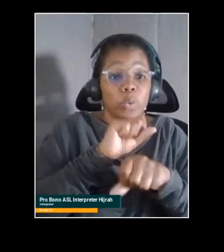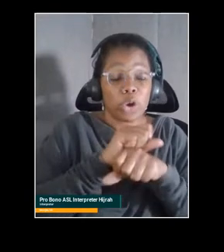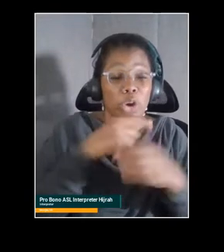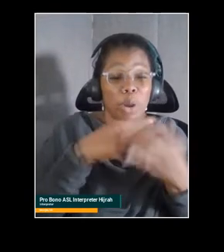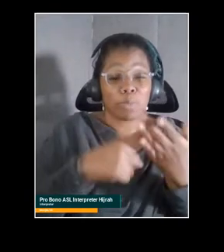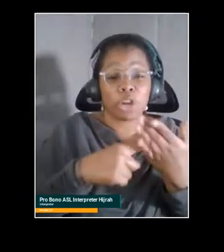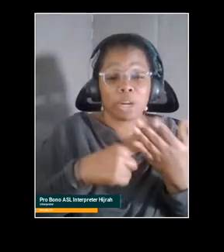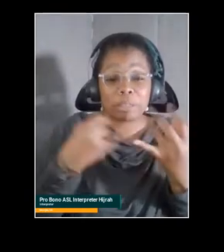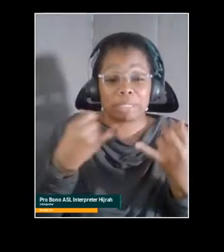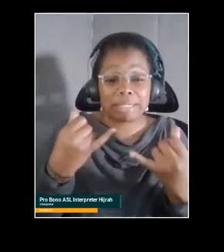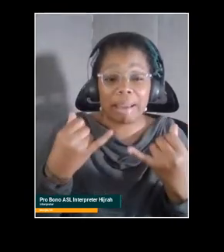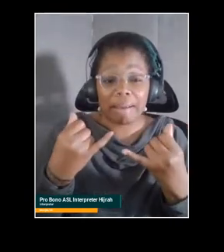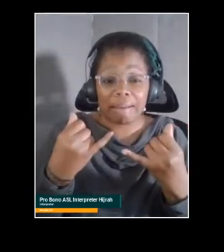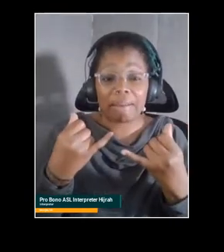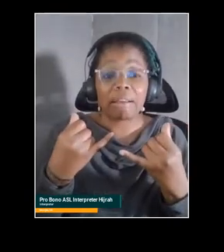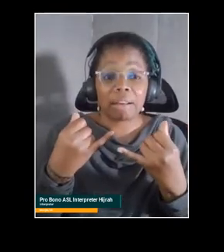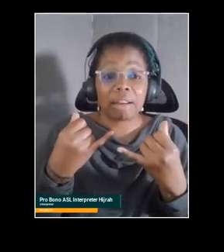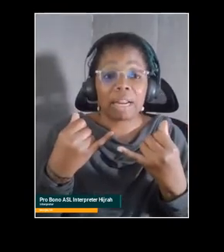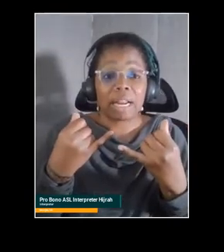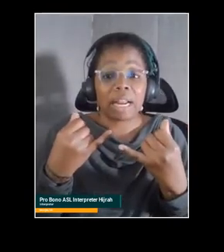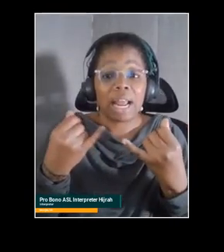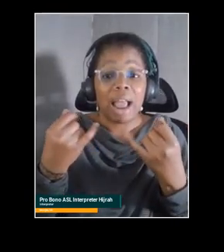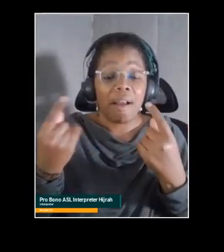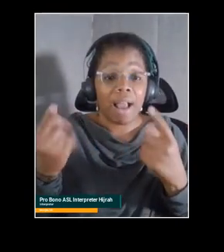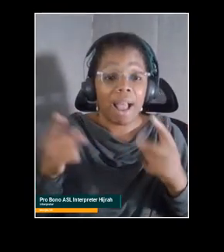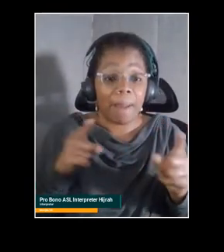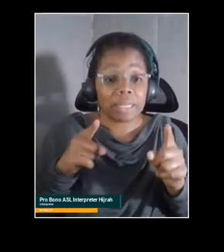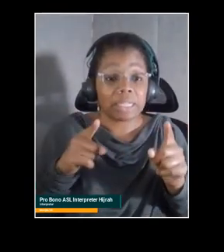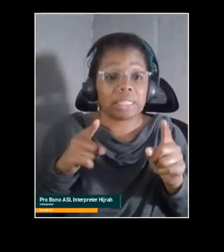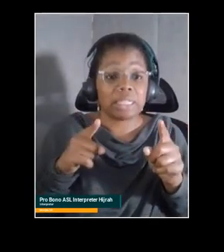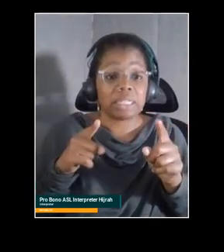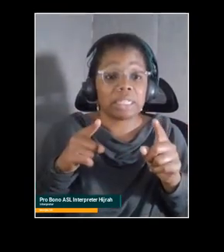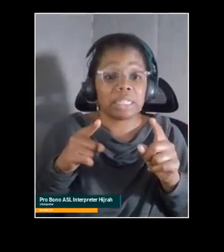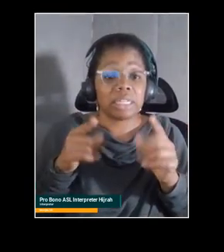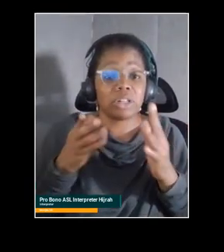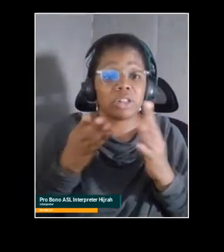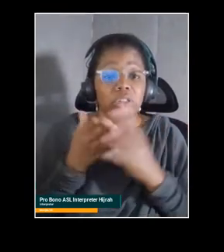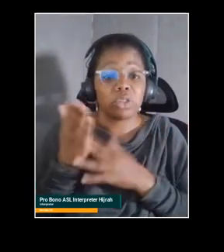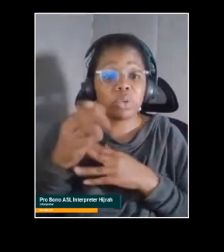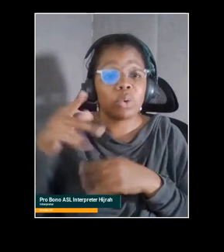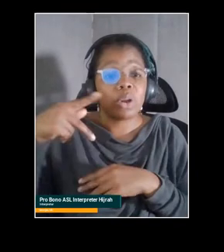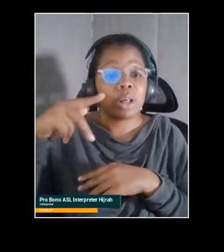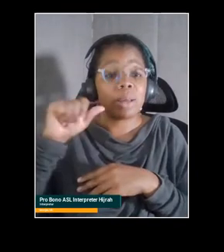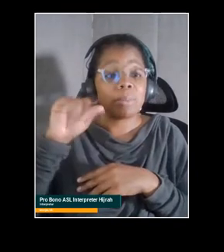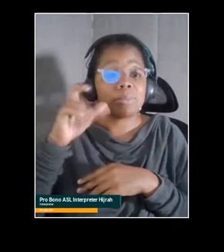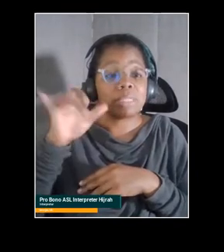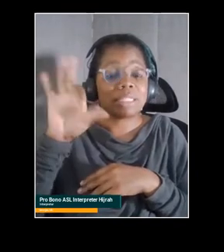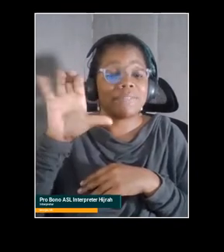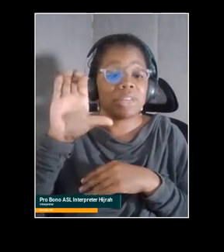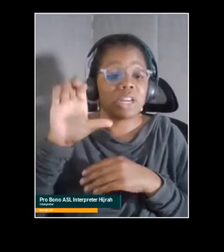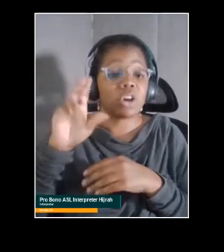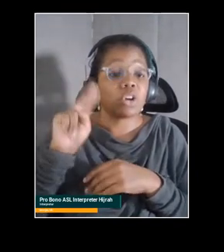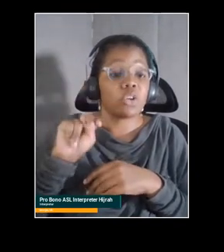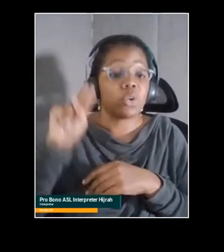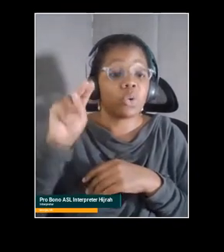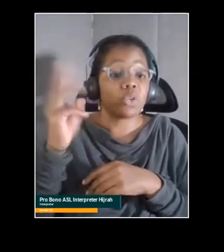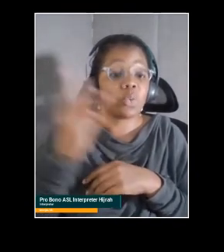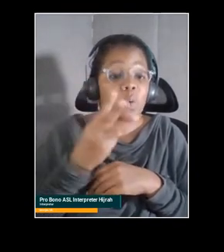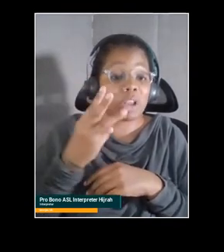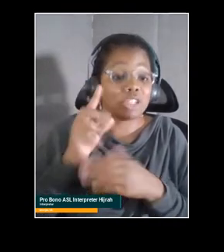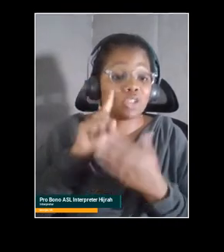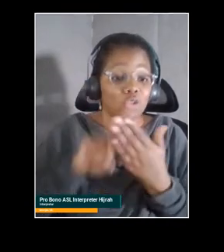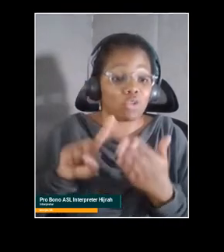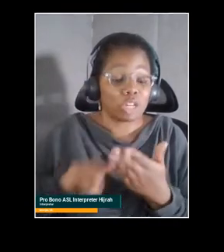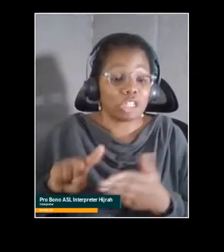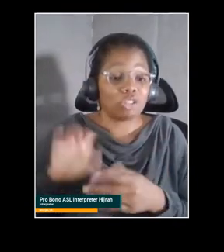about today was work that I did through the Pacific Northwest Research Station of the U.S. Forest Service. So